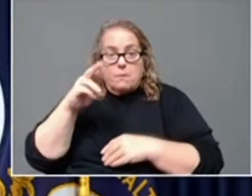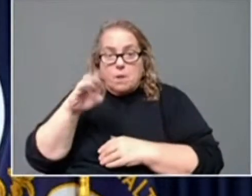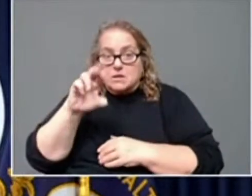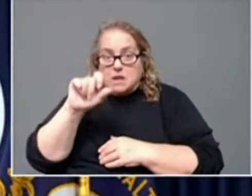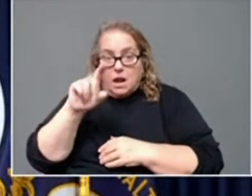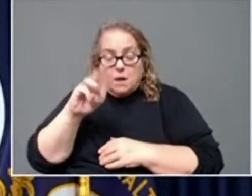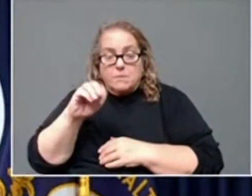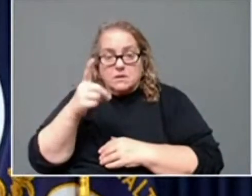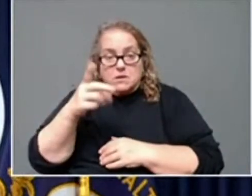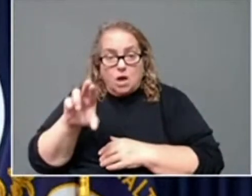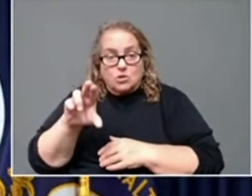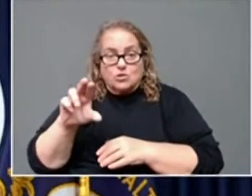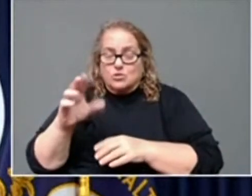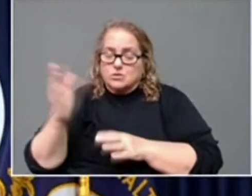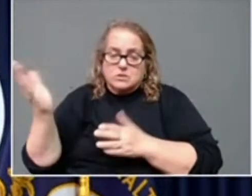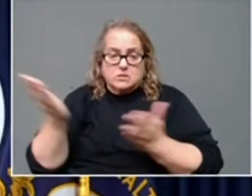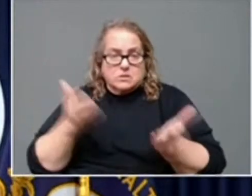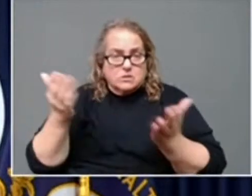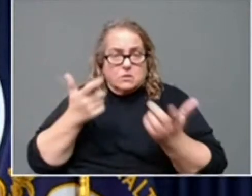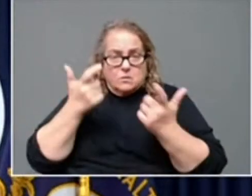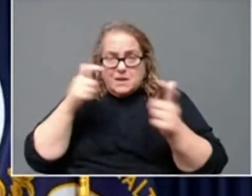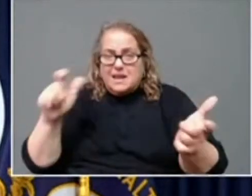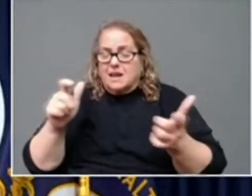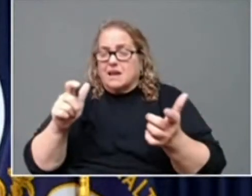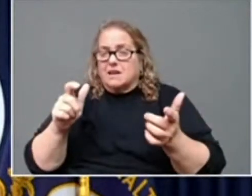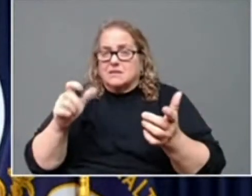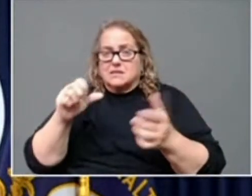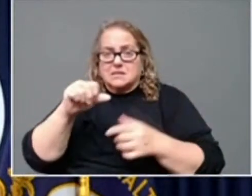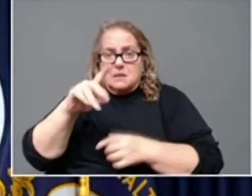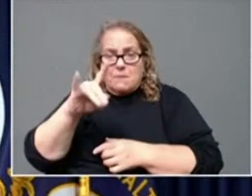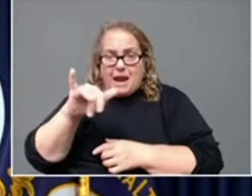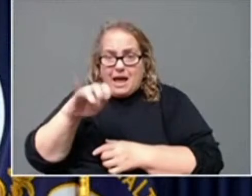huge sets of supplies. It's